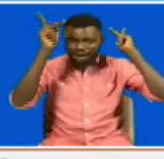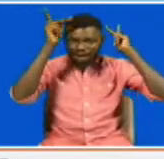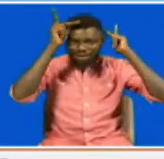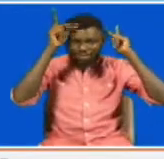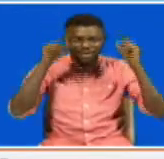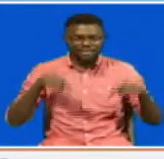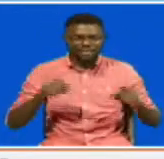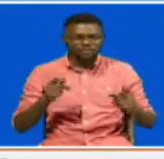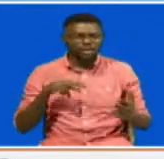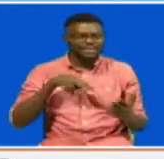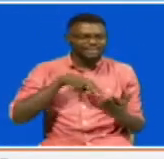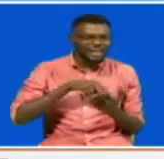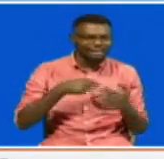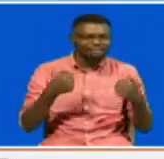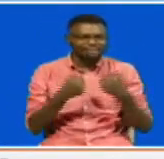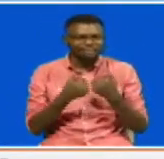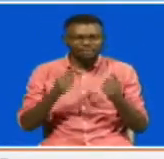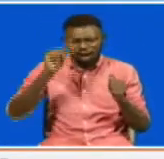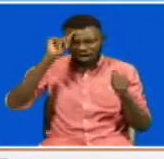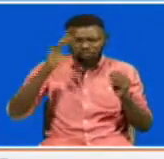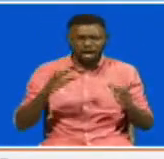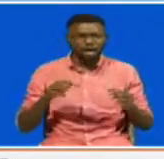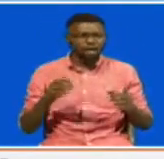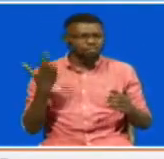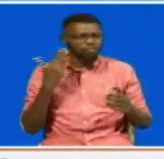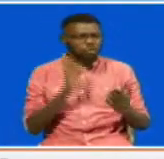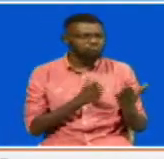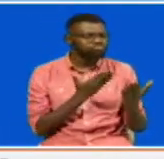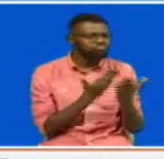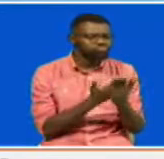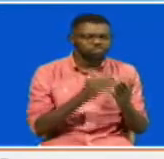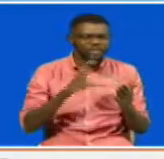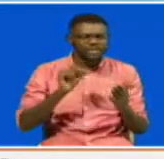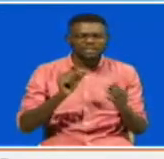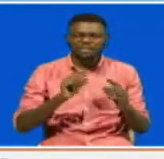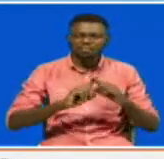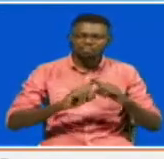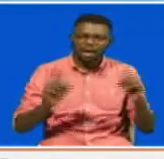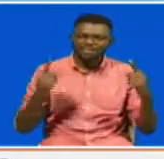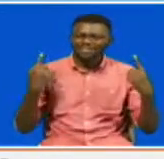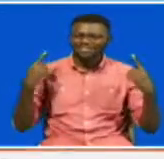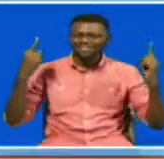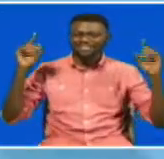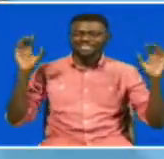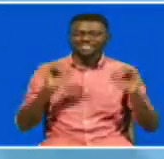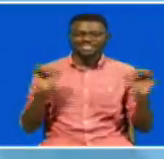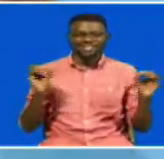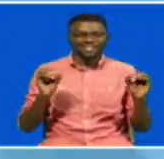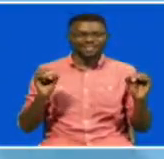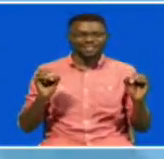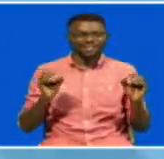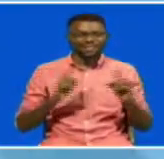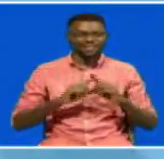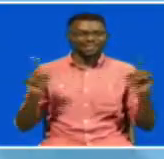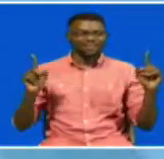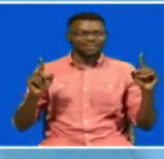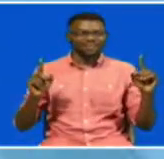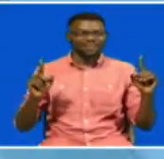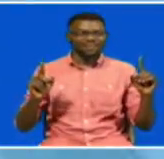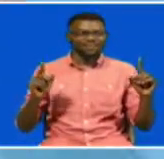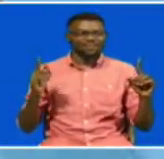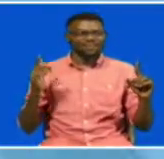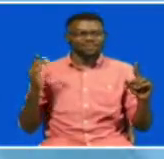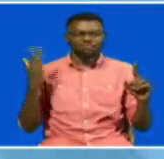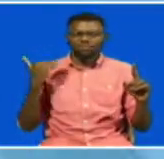for governor. He was tipped for a CS position and he didn't get it. But we understand that probably what President Kenyatta did with